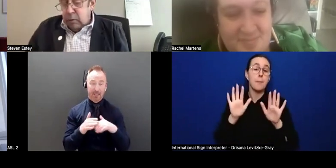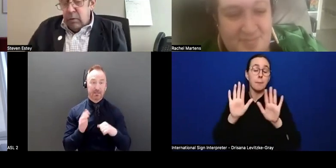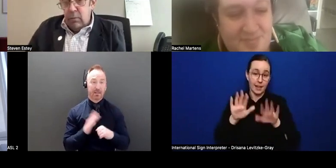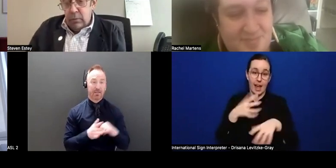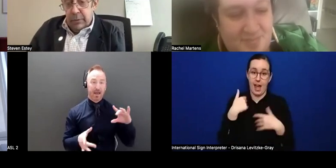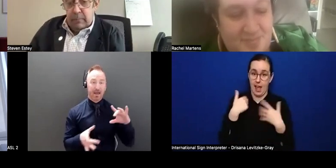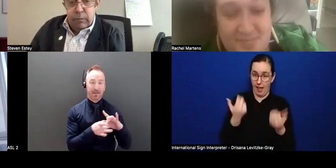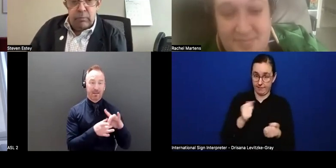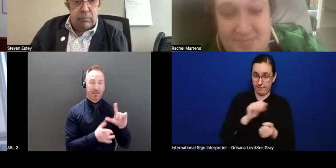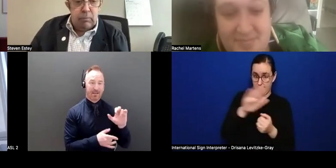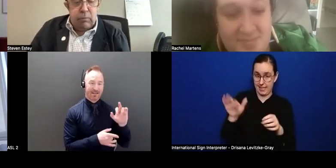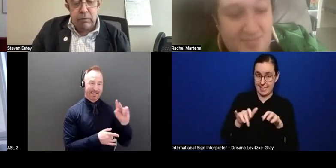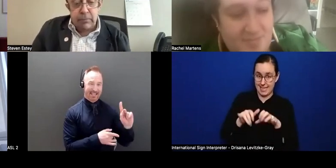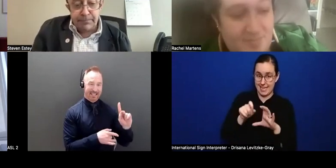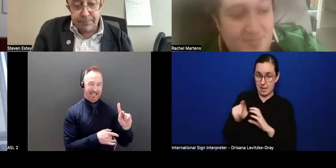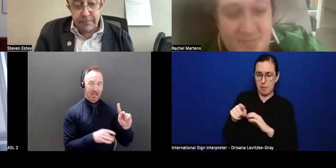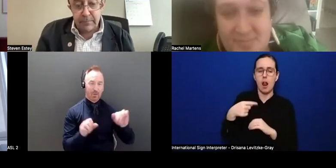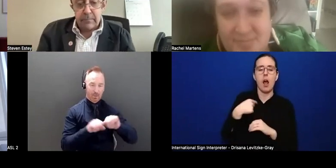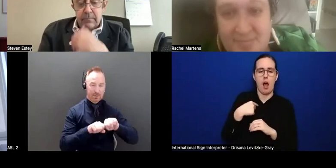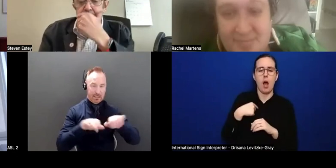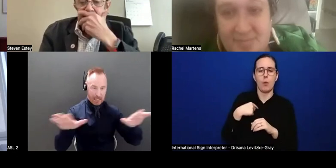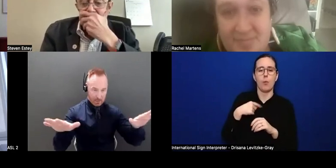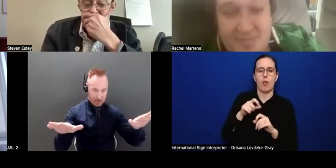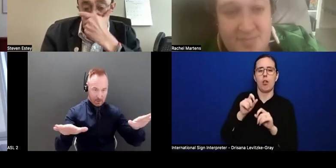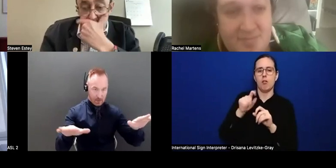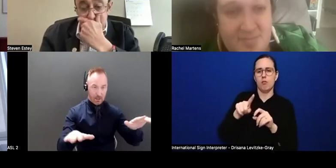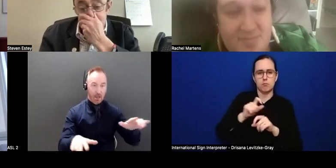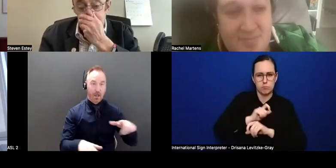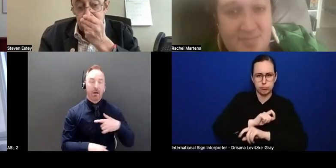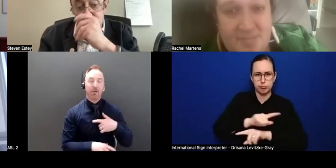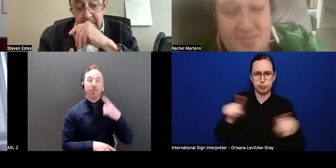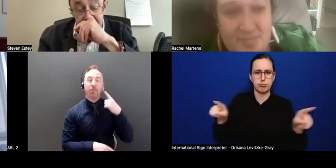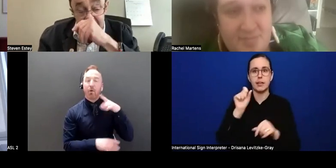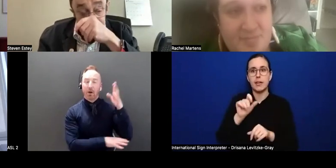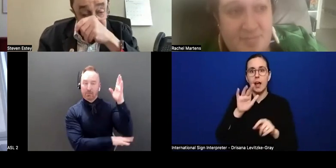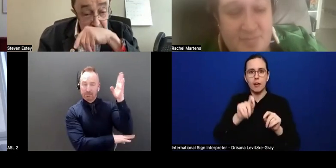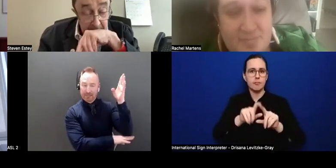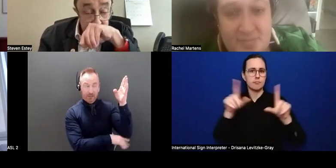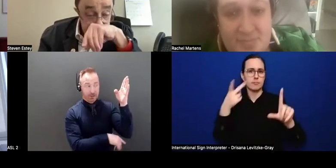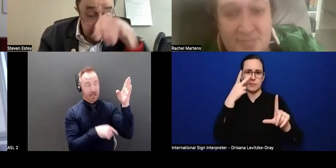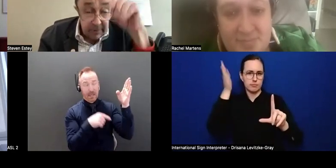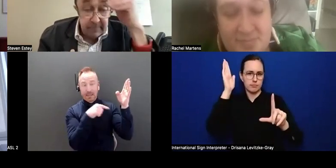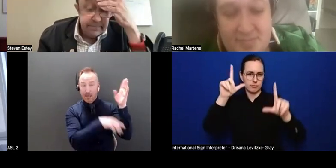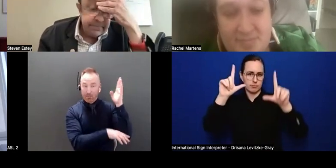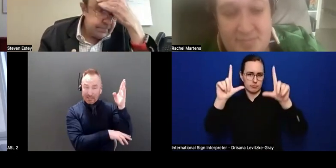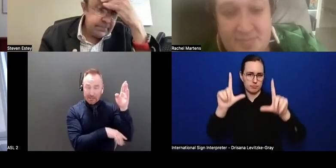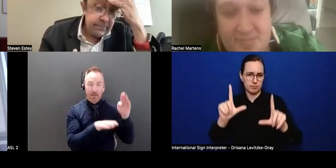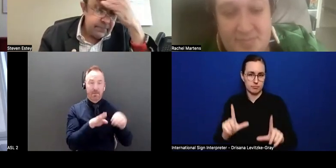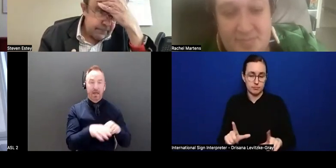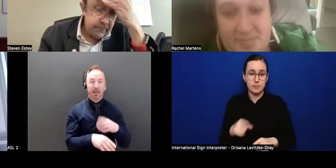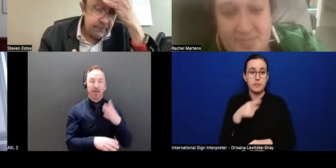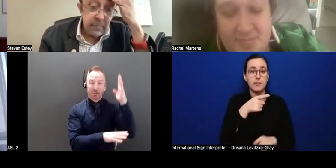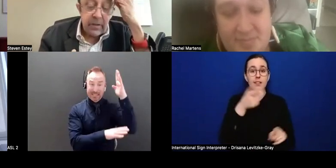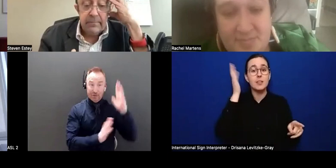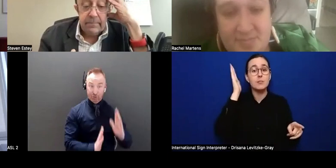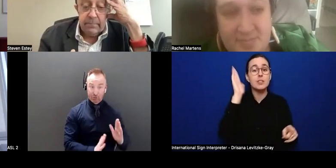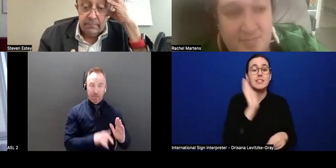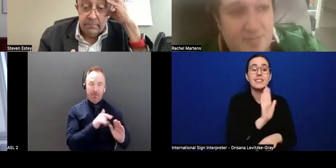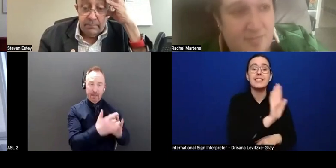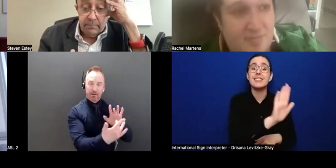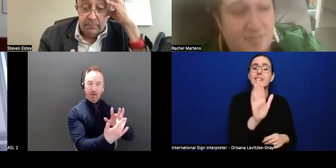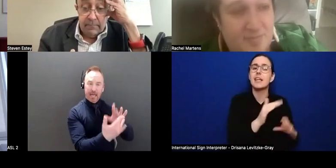the presentation, and in the presentation we'll have all the email contacts for the different presenters if you want to follow up and have